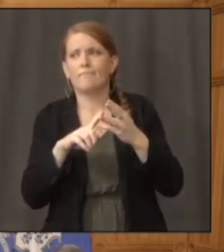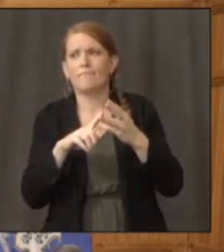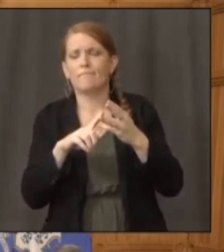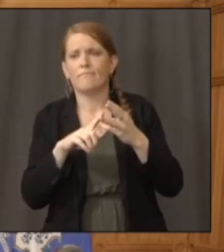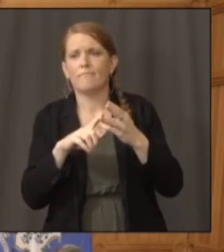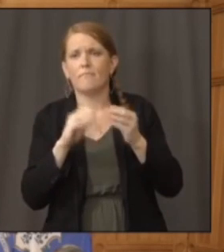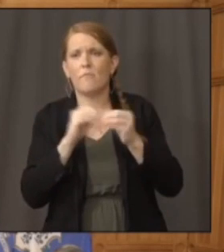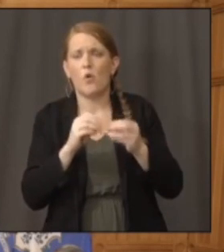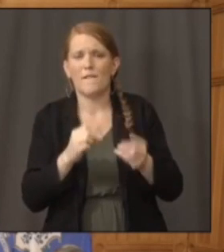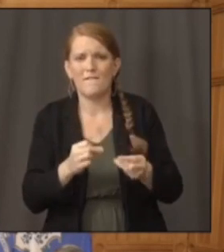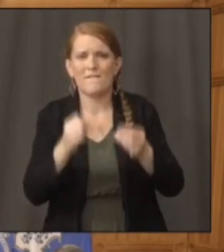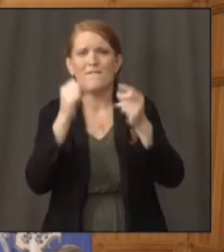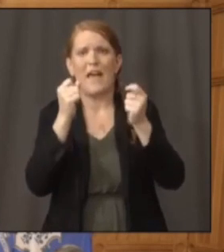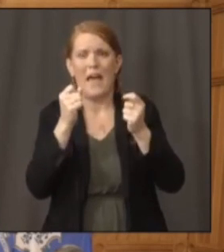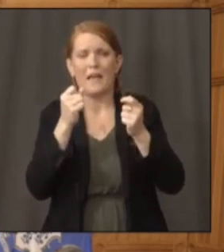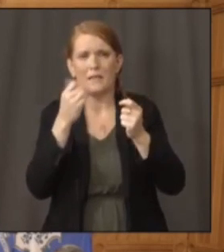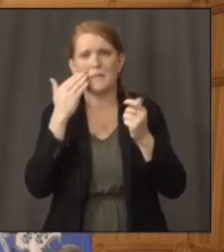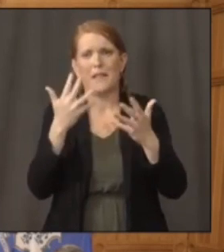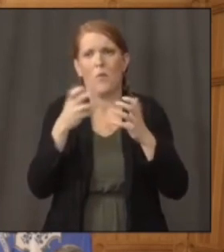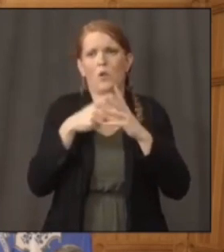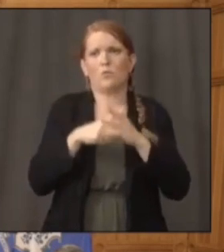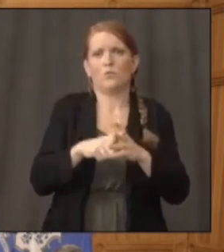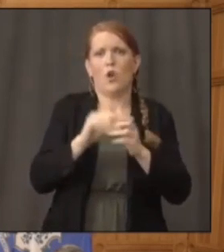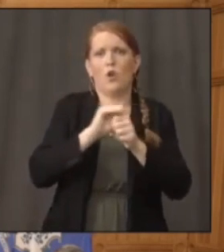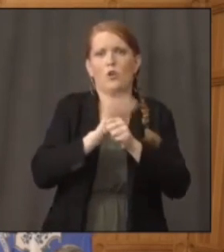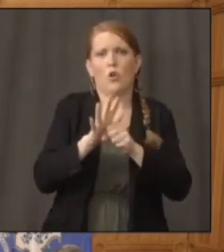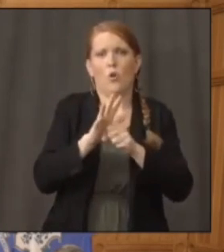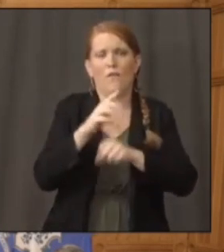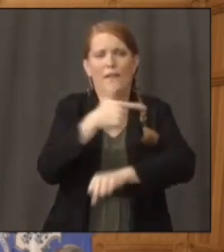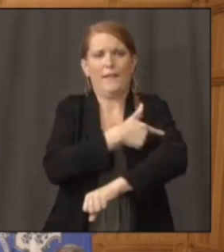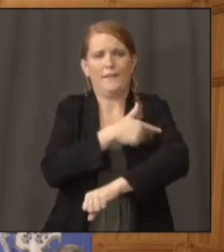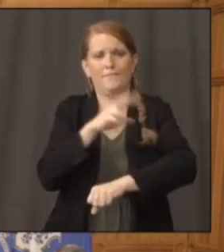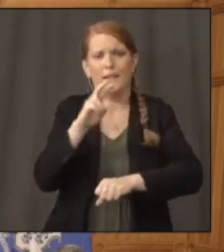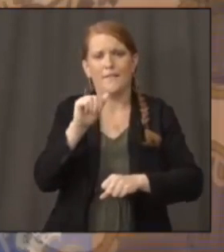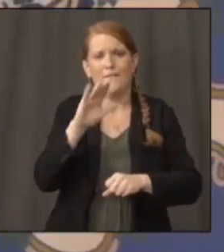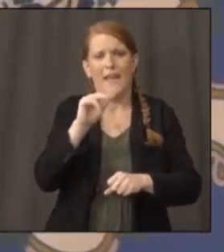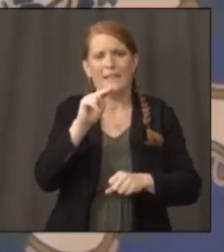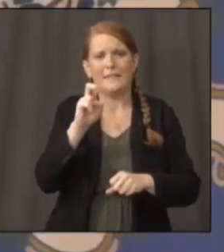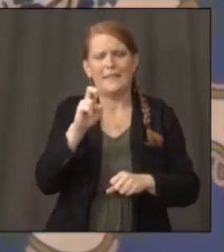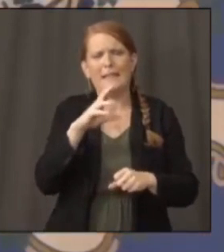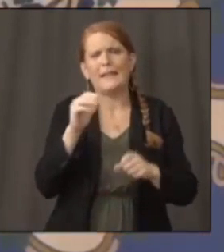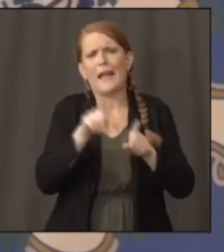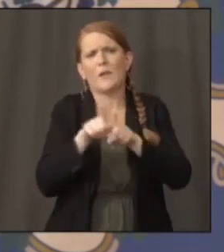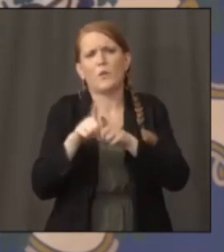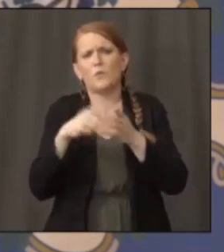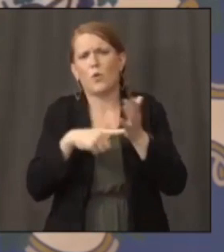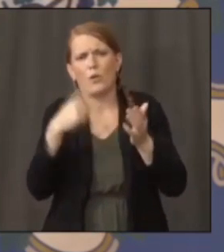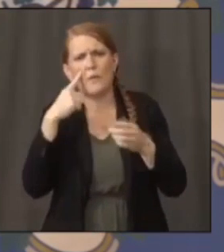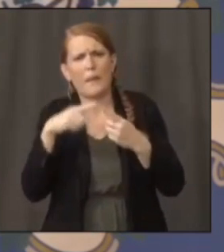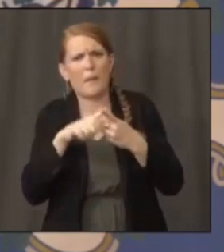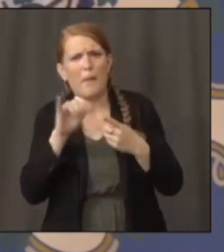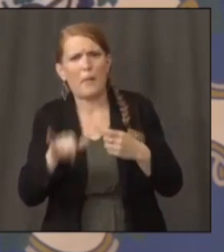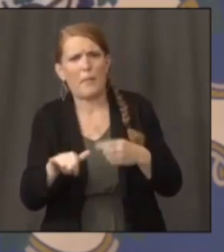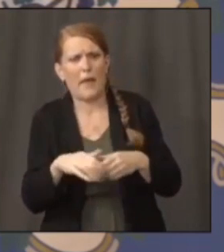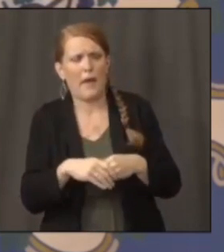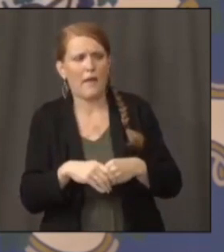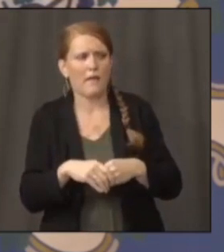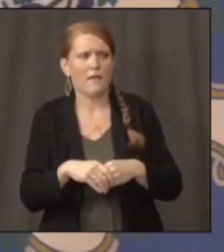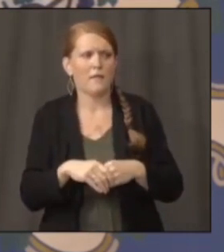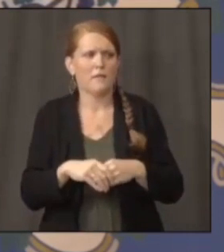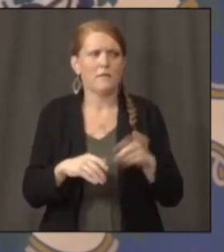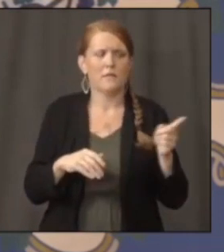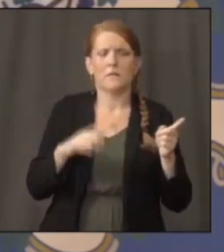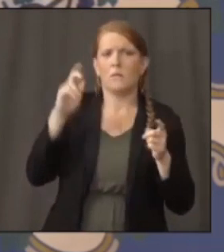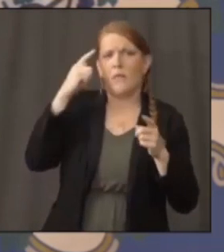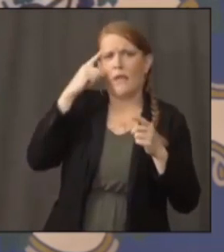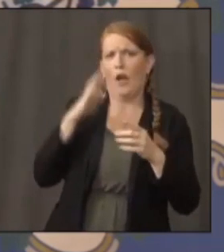begin by November 1st. And what do you think about that whole thing? Well, first of all, we'll work with CDC. We'll